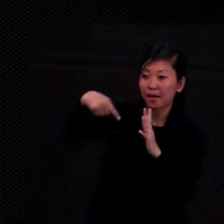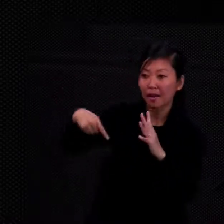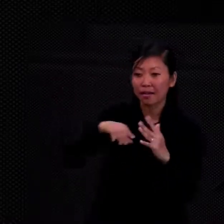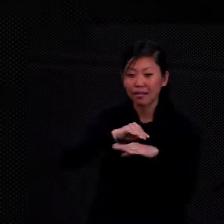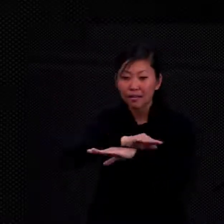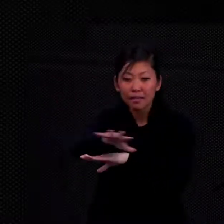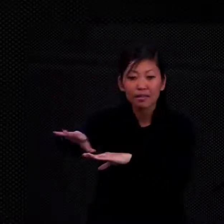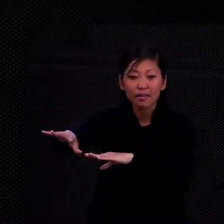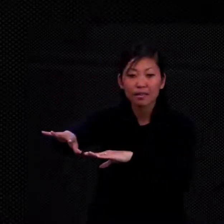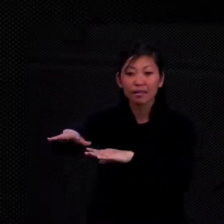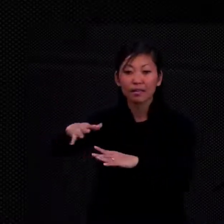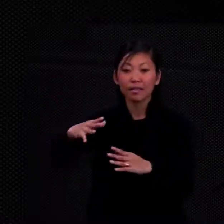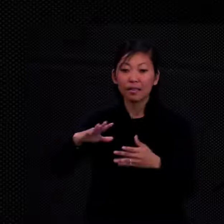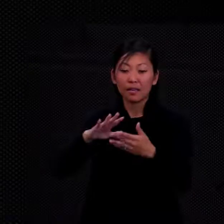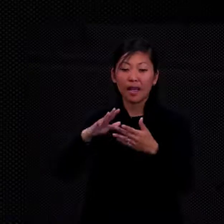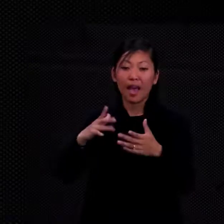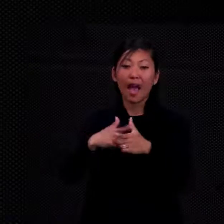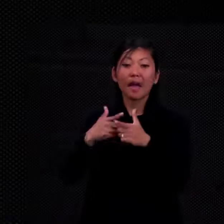the work that God wants to do through us.